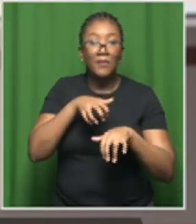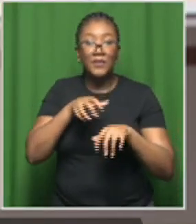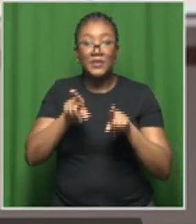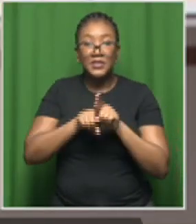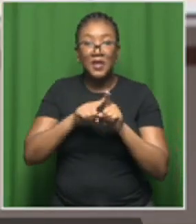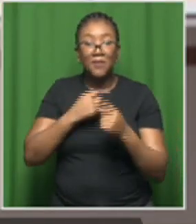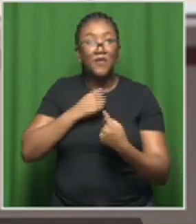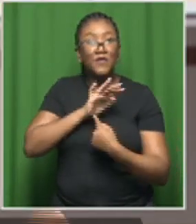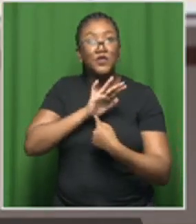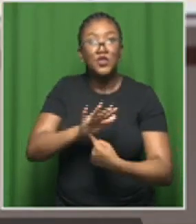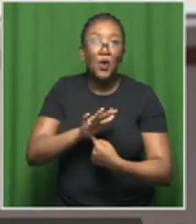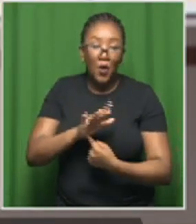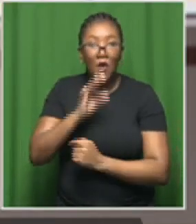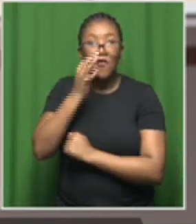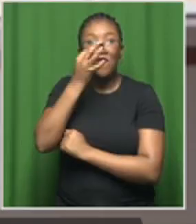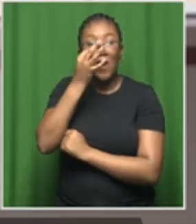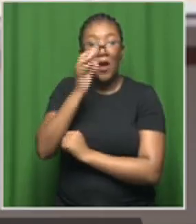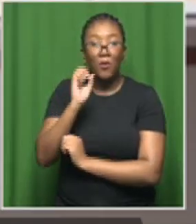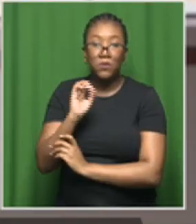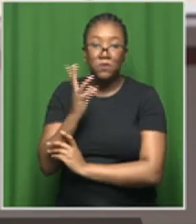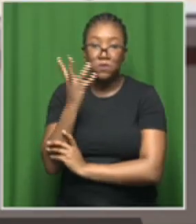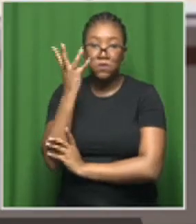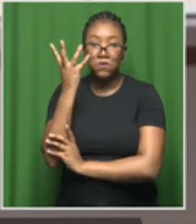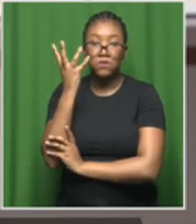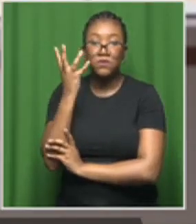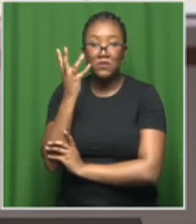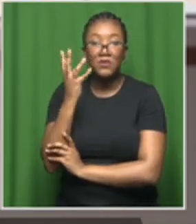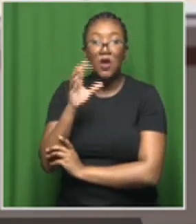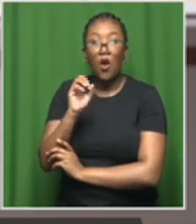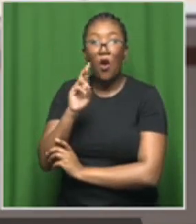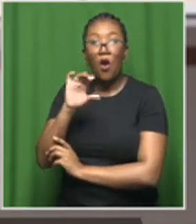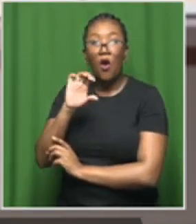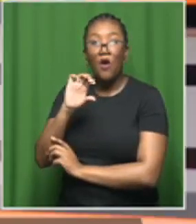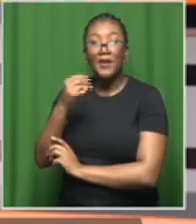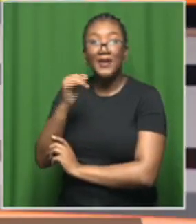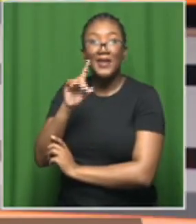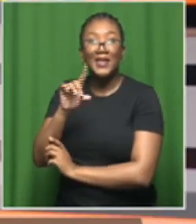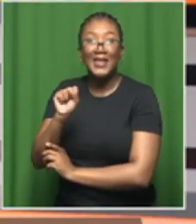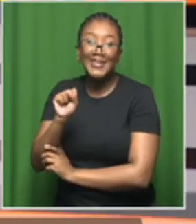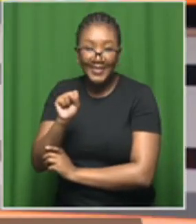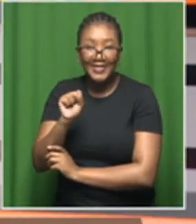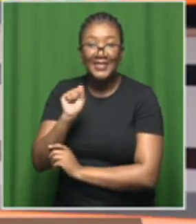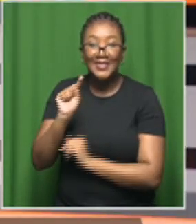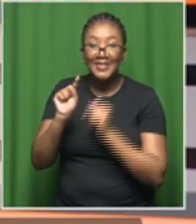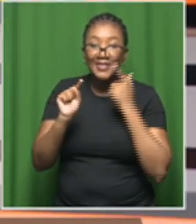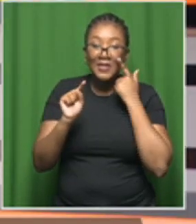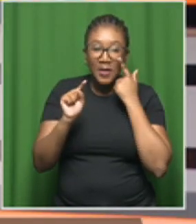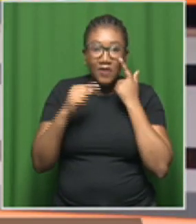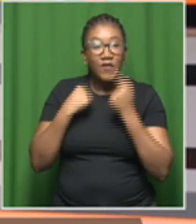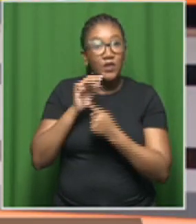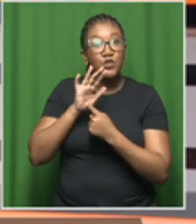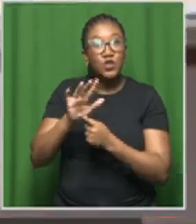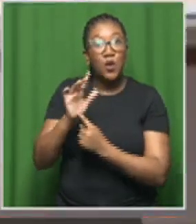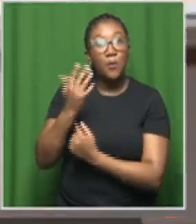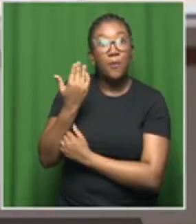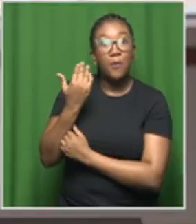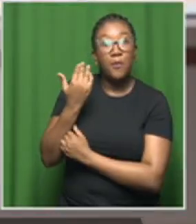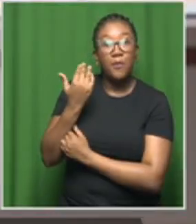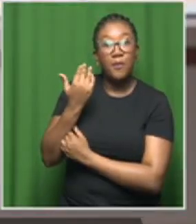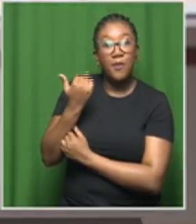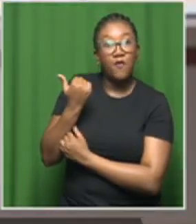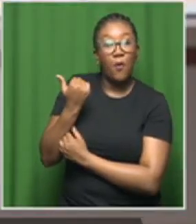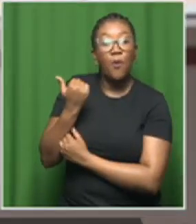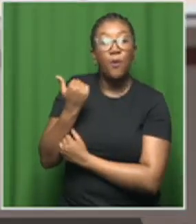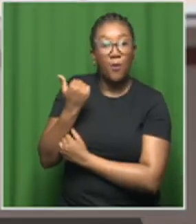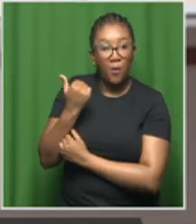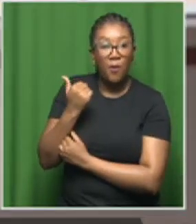shows, a kind of romanticized landscape of Africa, right? Before modernization. But I think it's important because